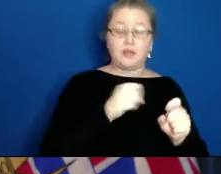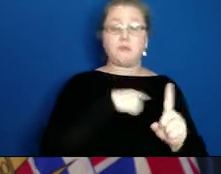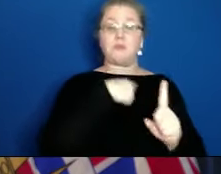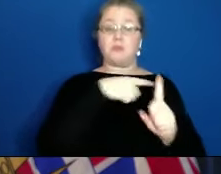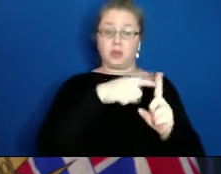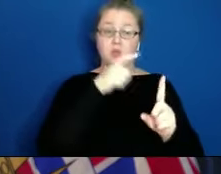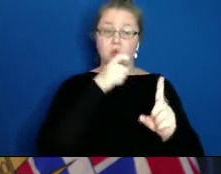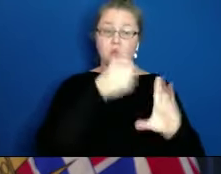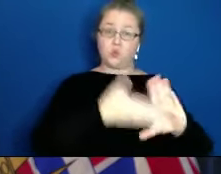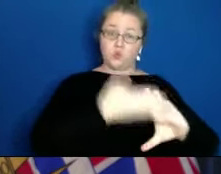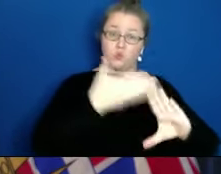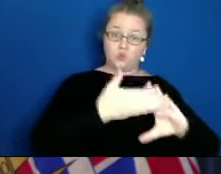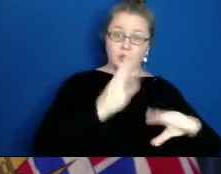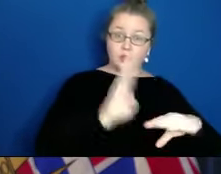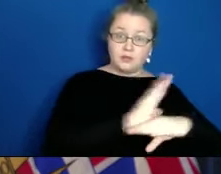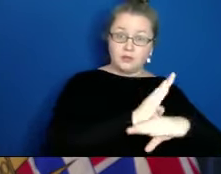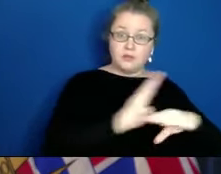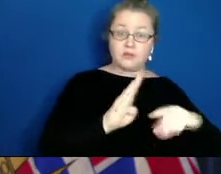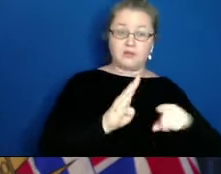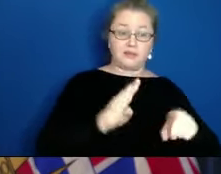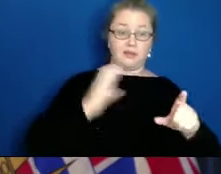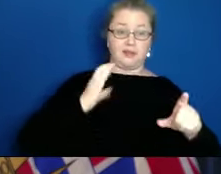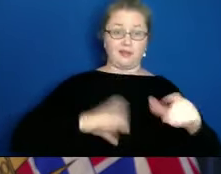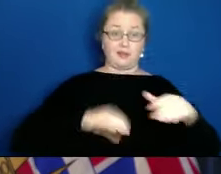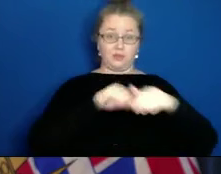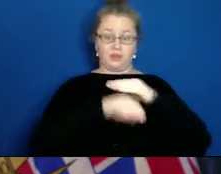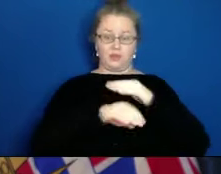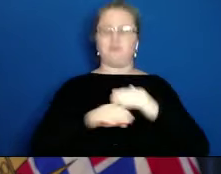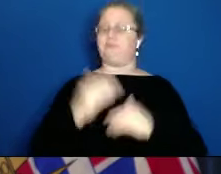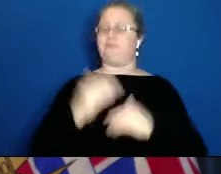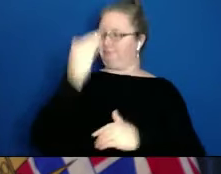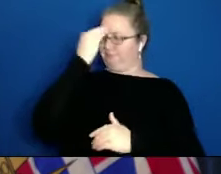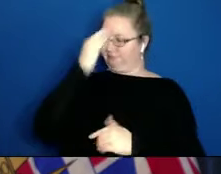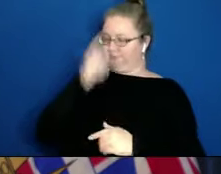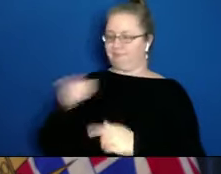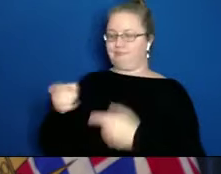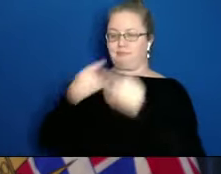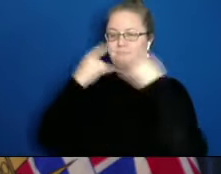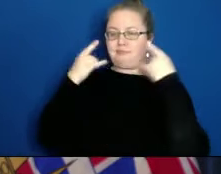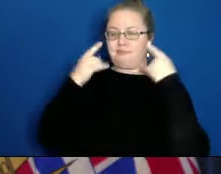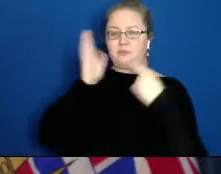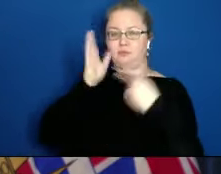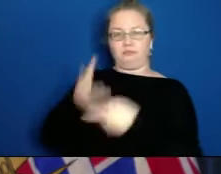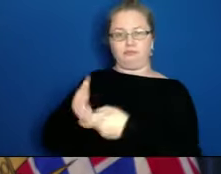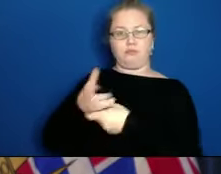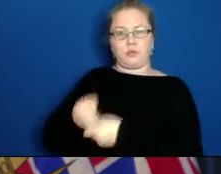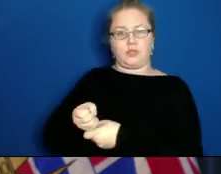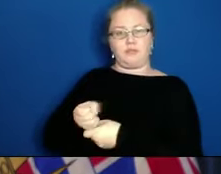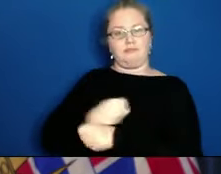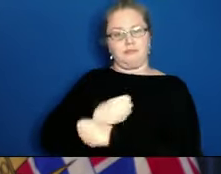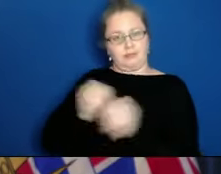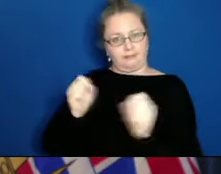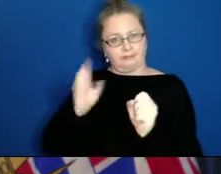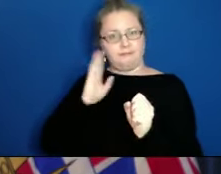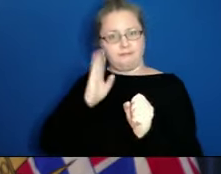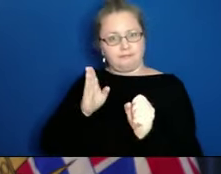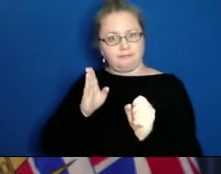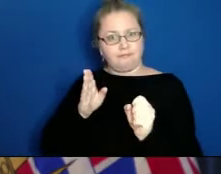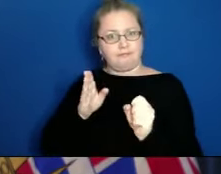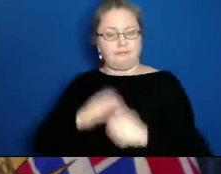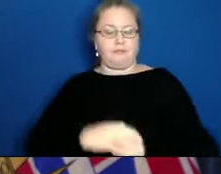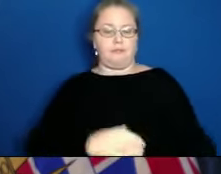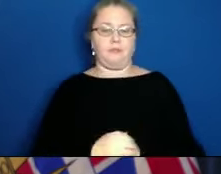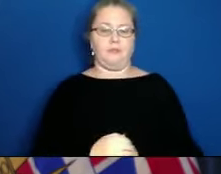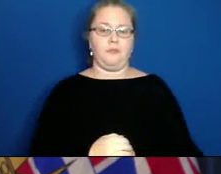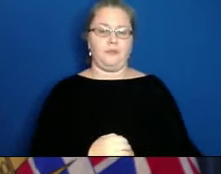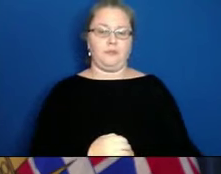these spaces have the support behind them to ensure that customers are aware of this